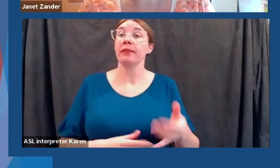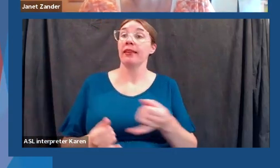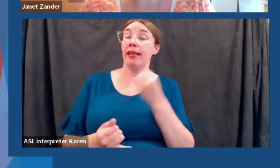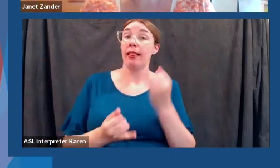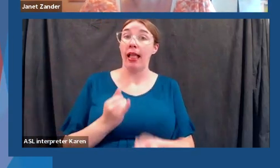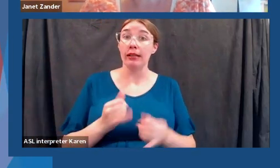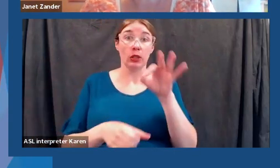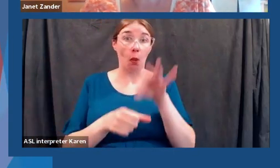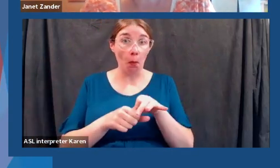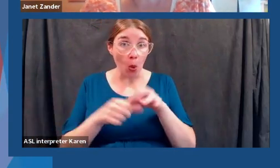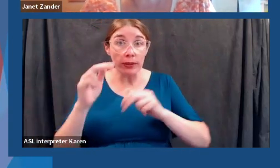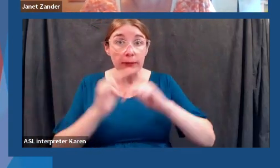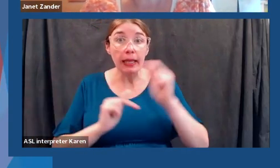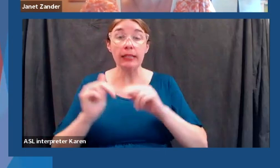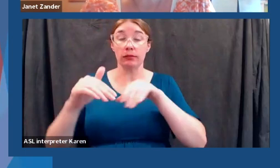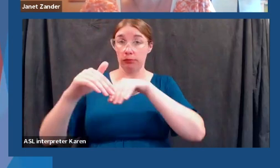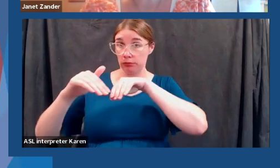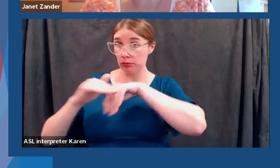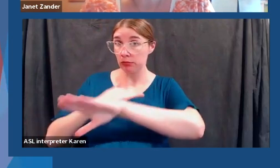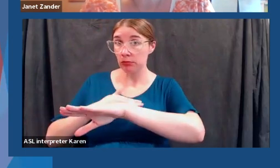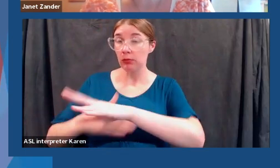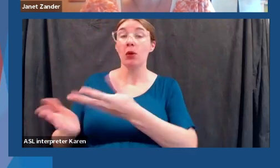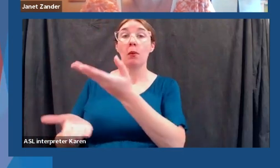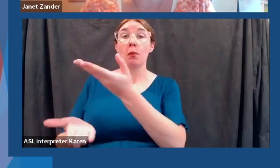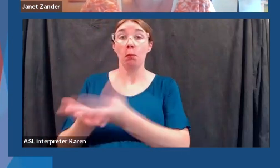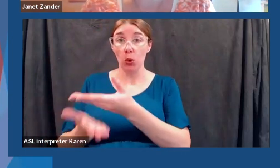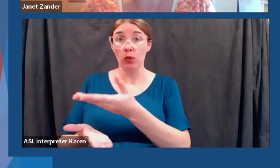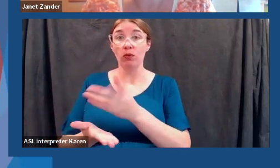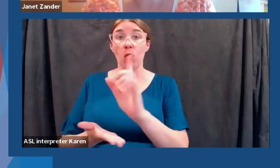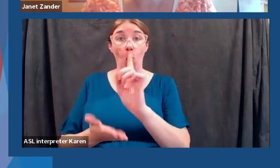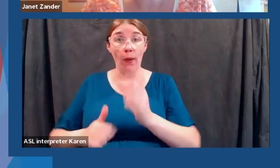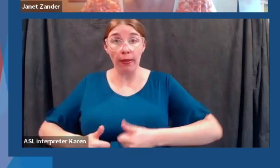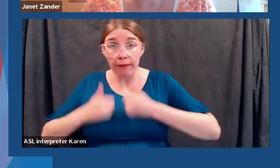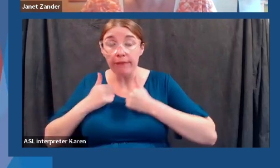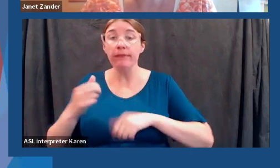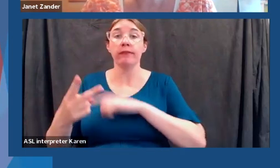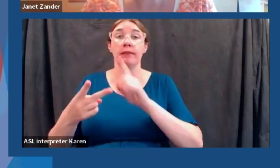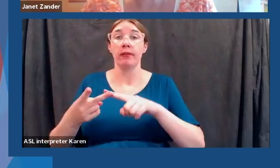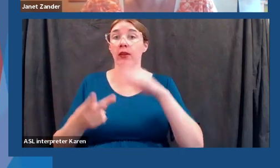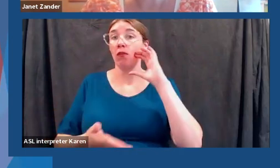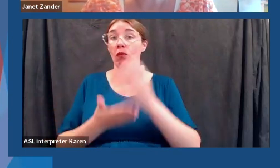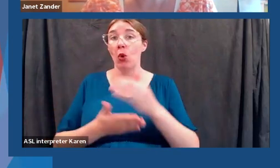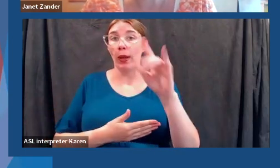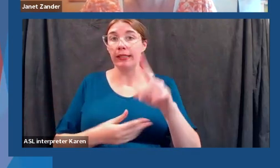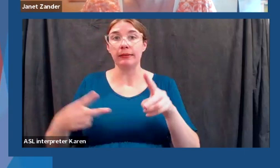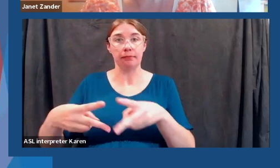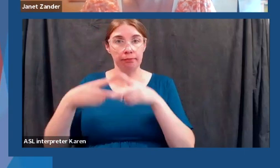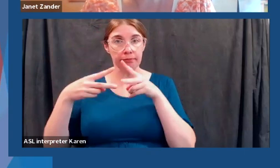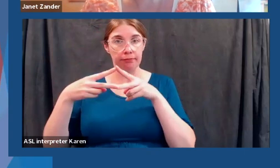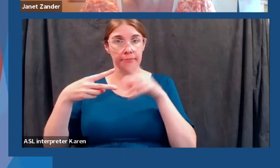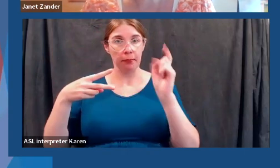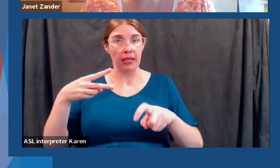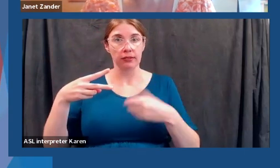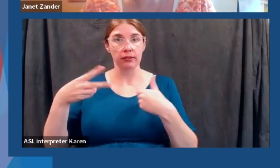place, bringing proof of residence and a photo ID with them to vote at the polls. Next slide, please.